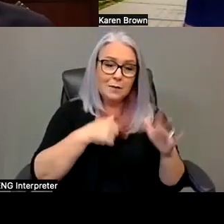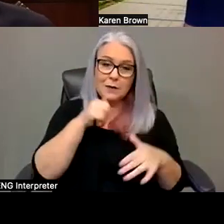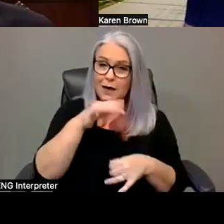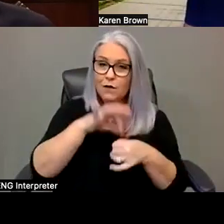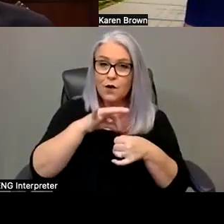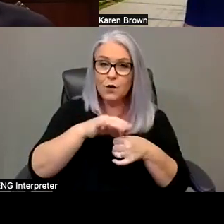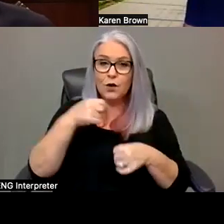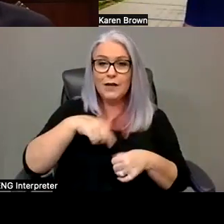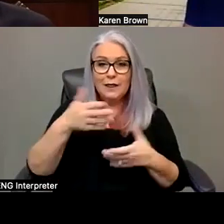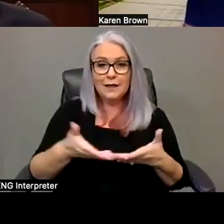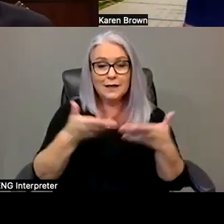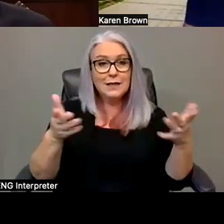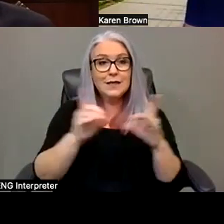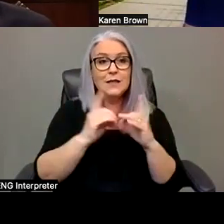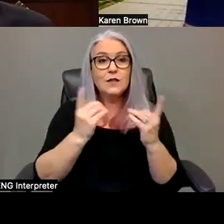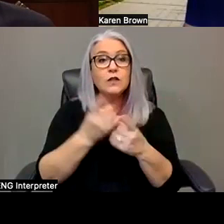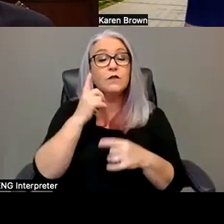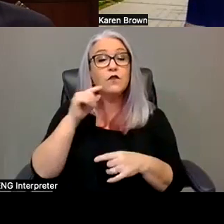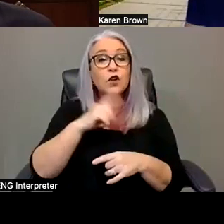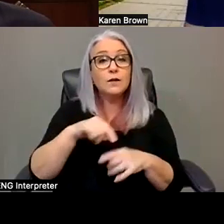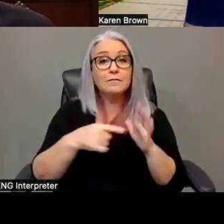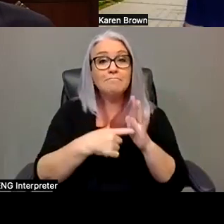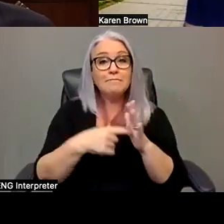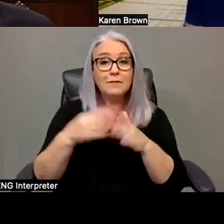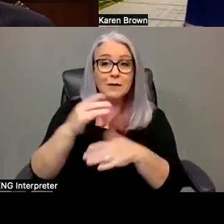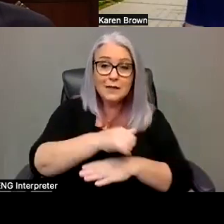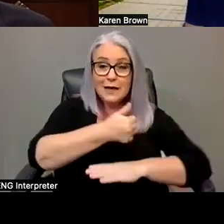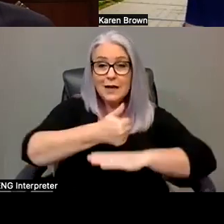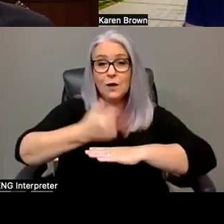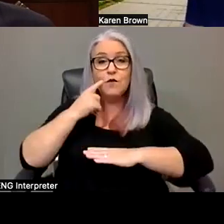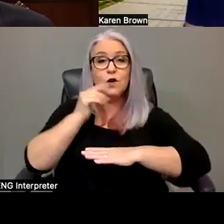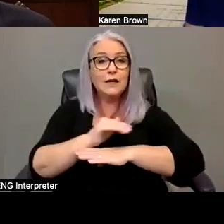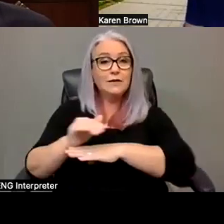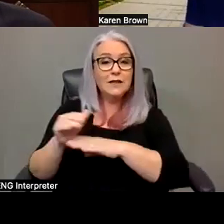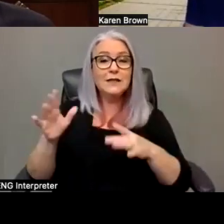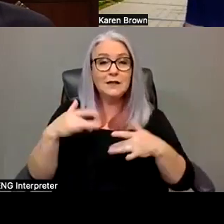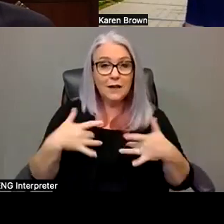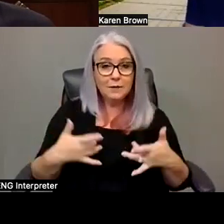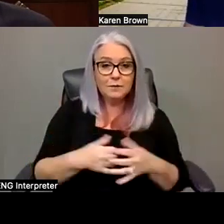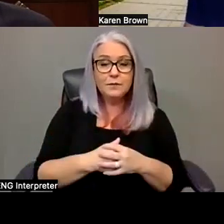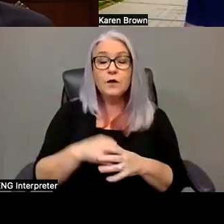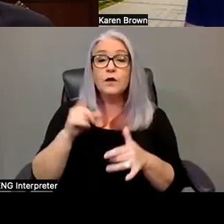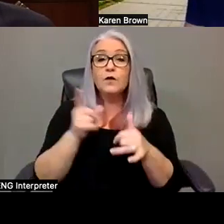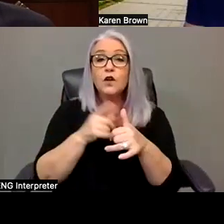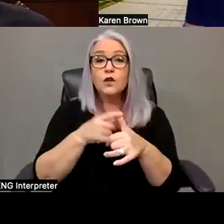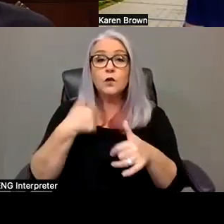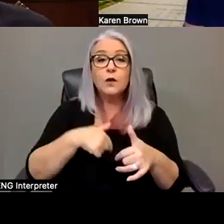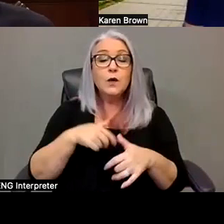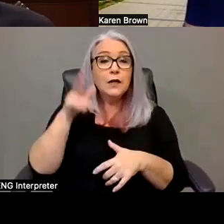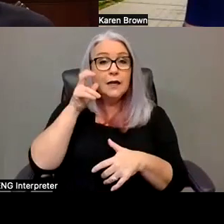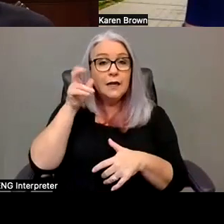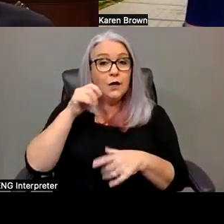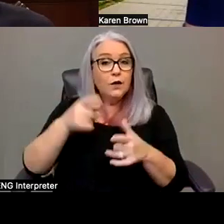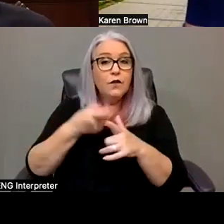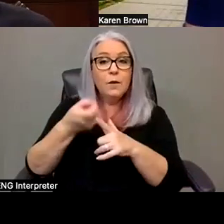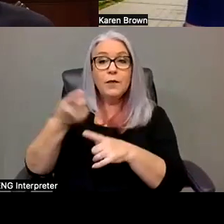we begin, let's go over a few ground rules and the format for this evening. We're first going to hear from the 2 candidates for mayor and then proceed